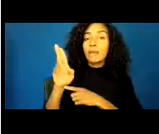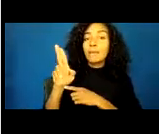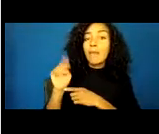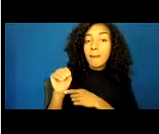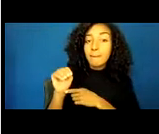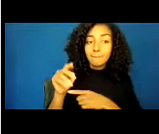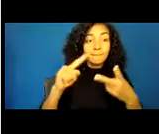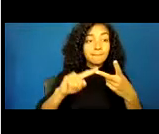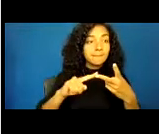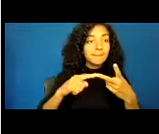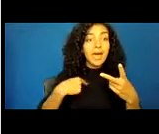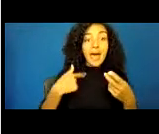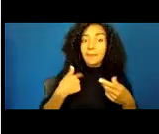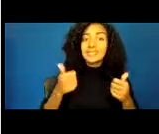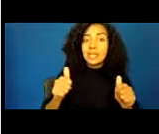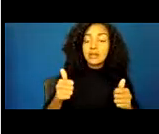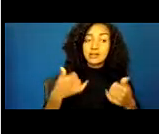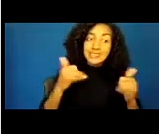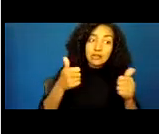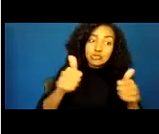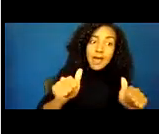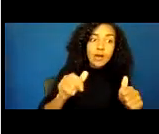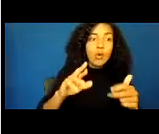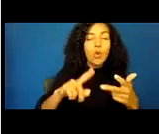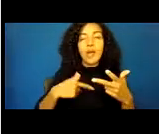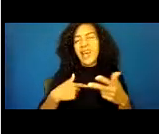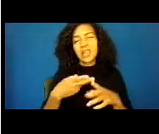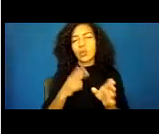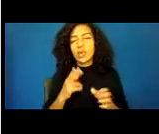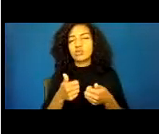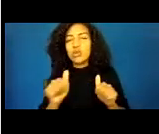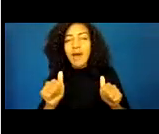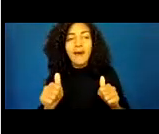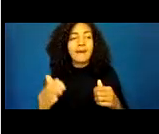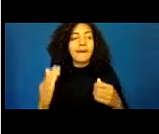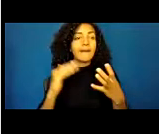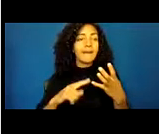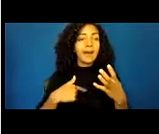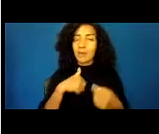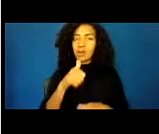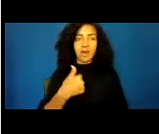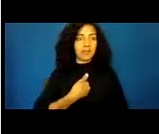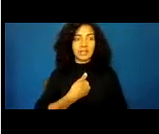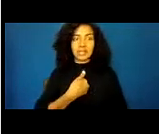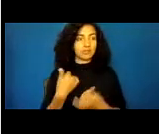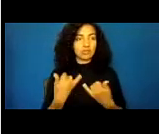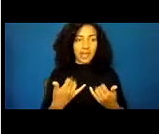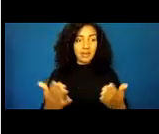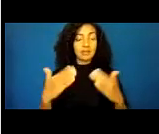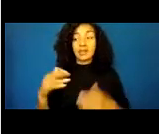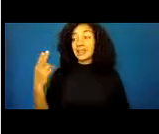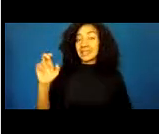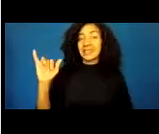trying, or I quit trying, I am not myself today, he is bothering me,